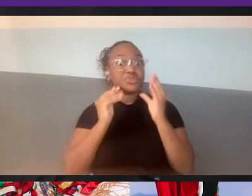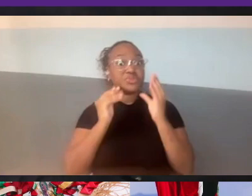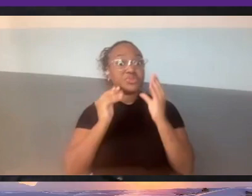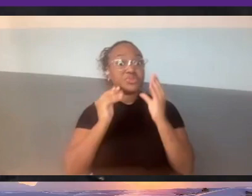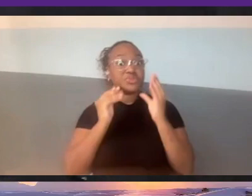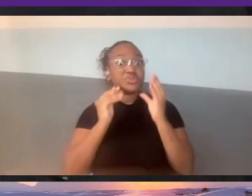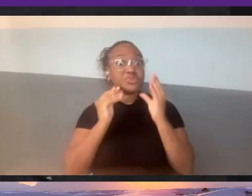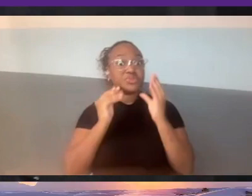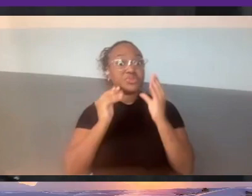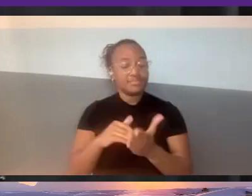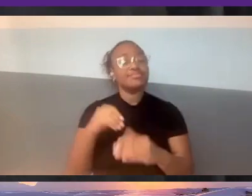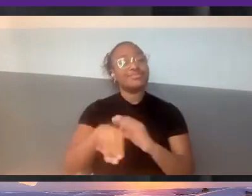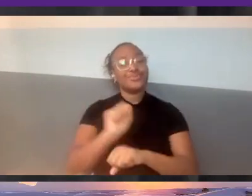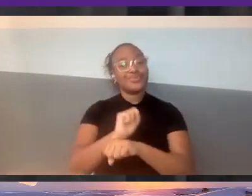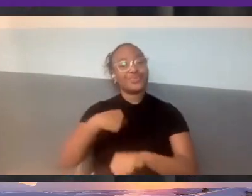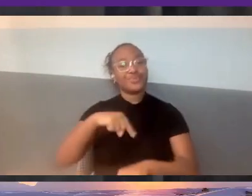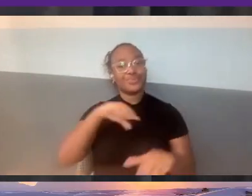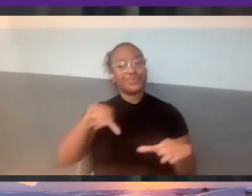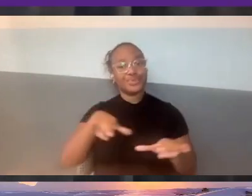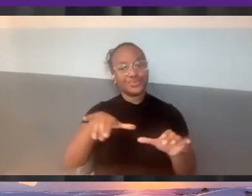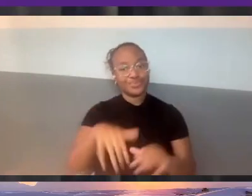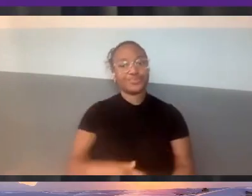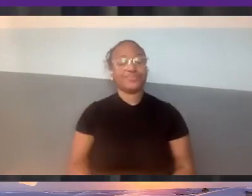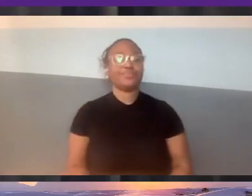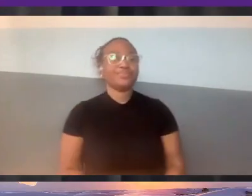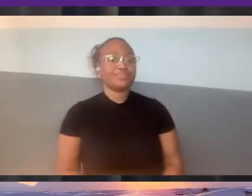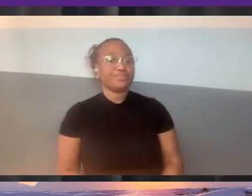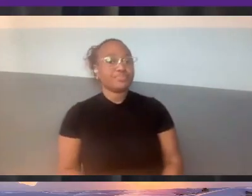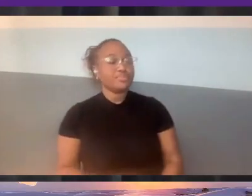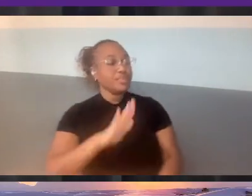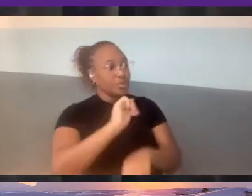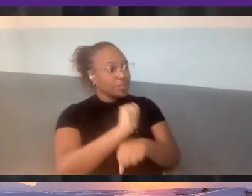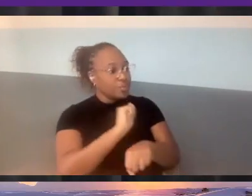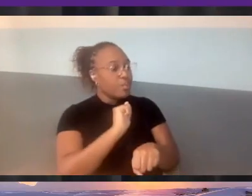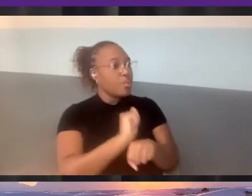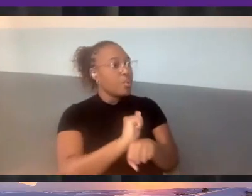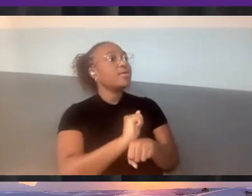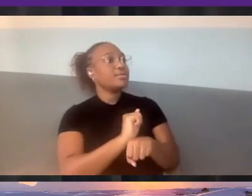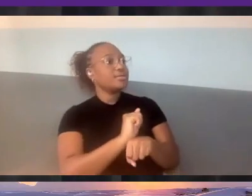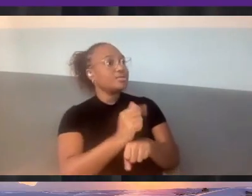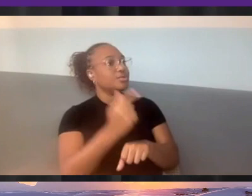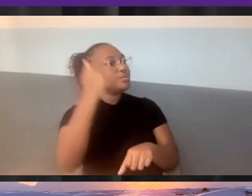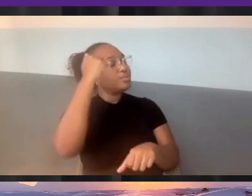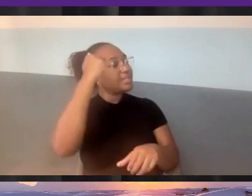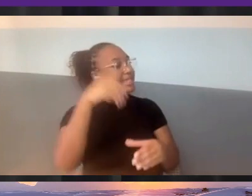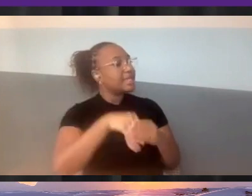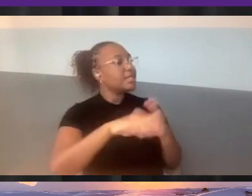the academy, be into community, that communities are embracing this notion of